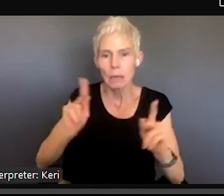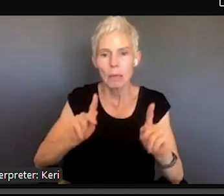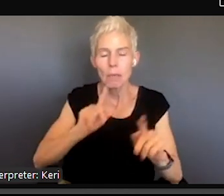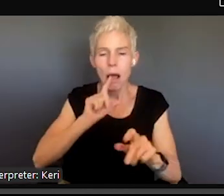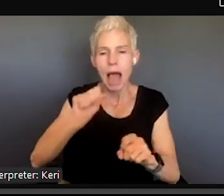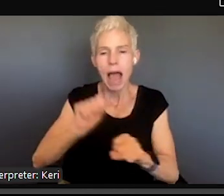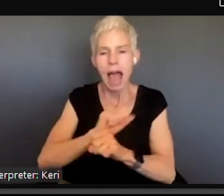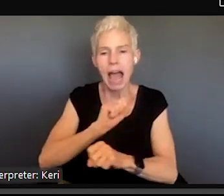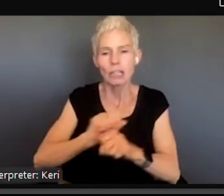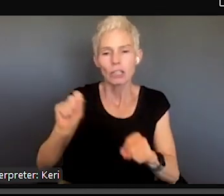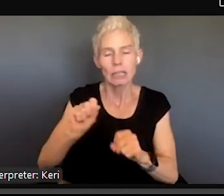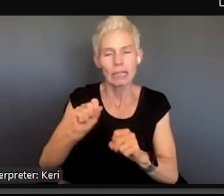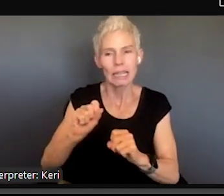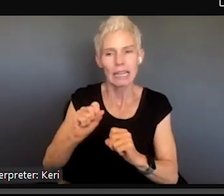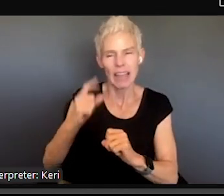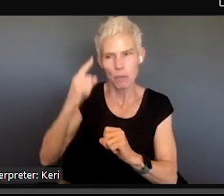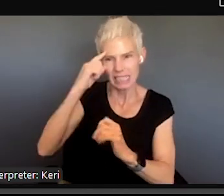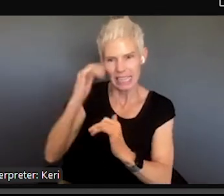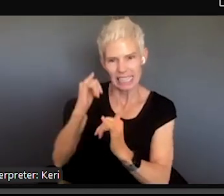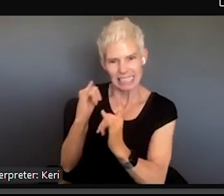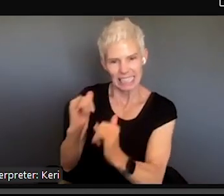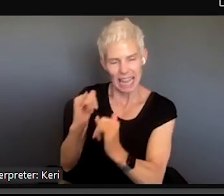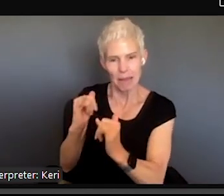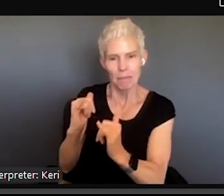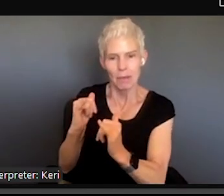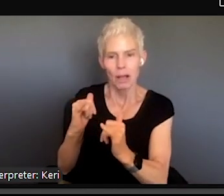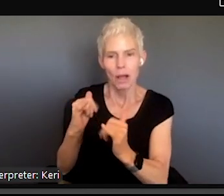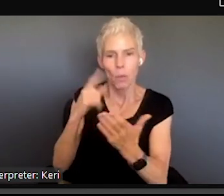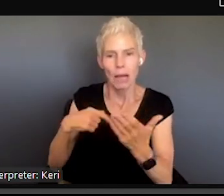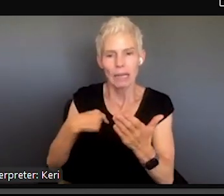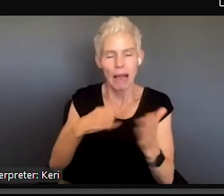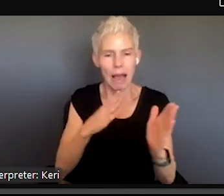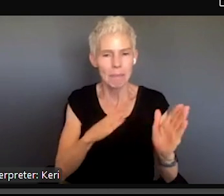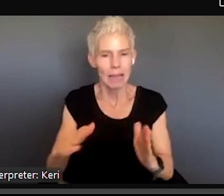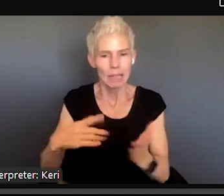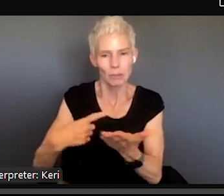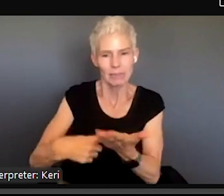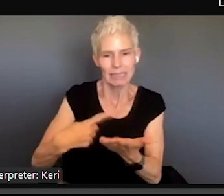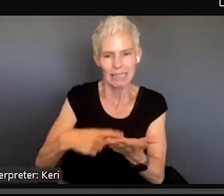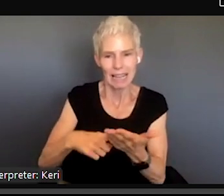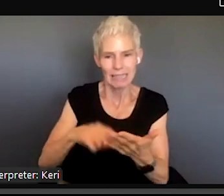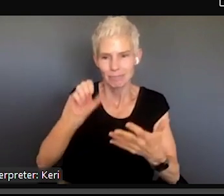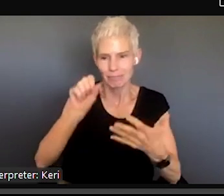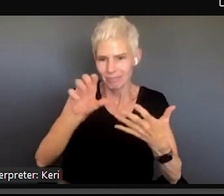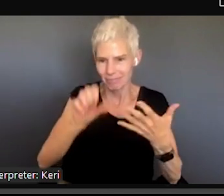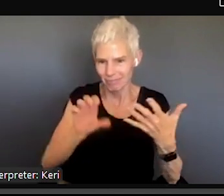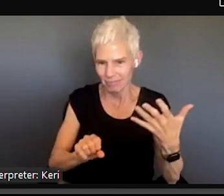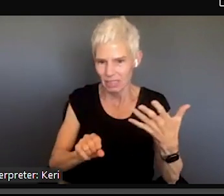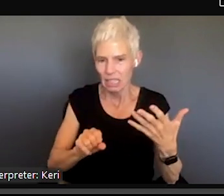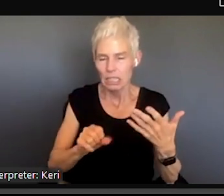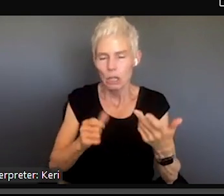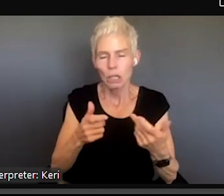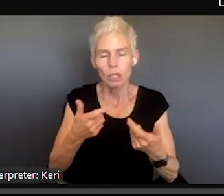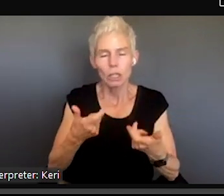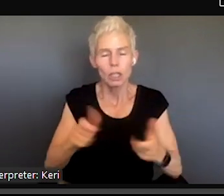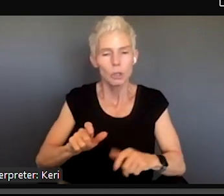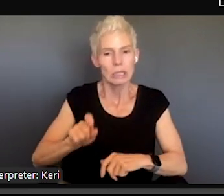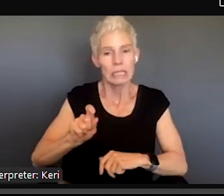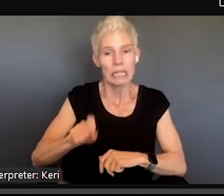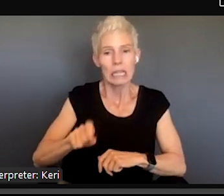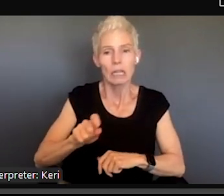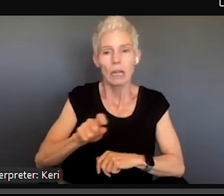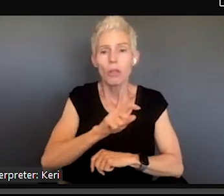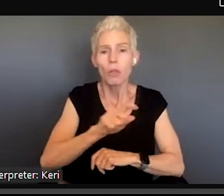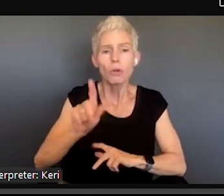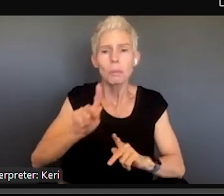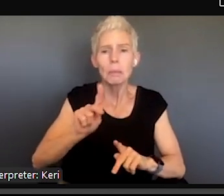to my thoughts and what I plan to discuss, but it is a large need for people who are not necessarily